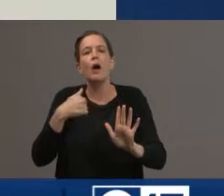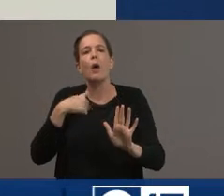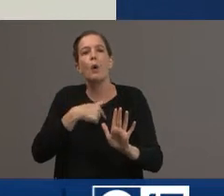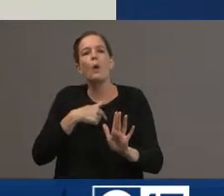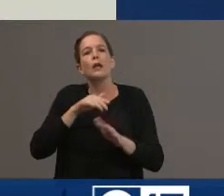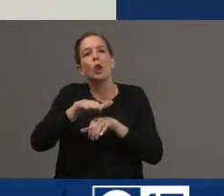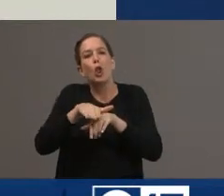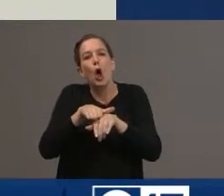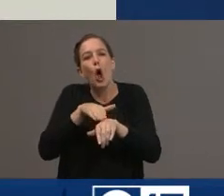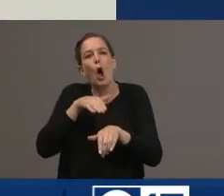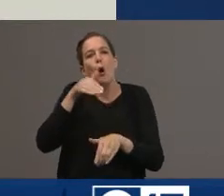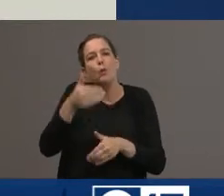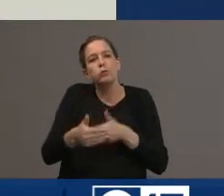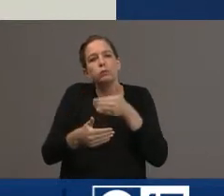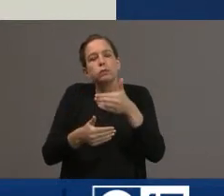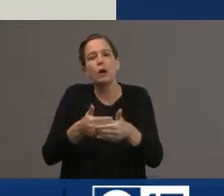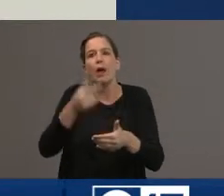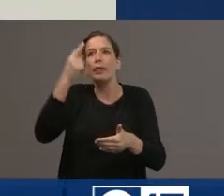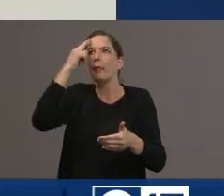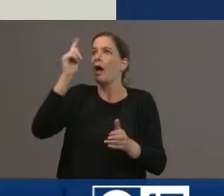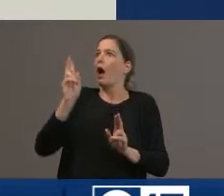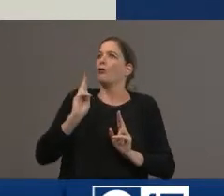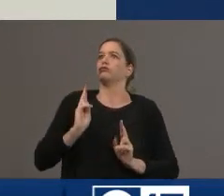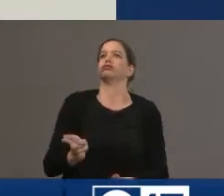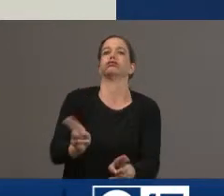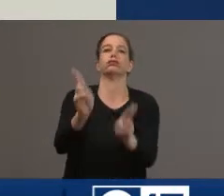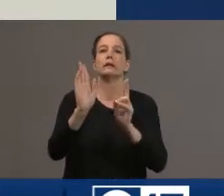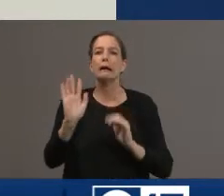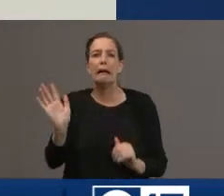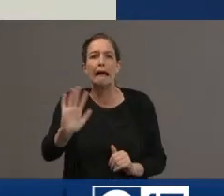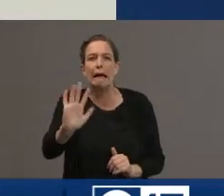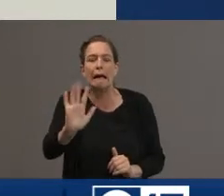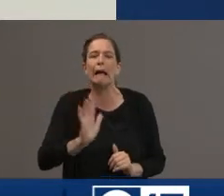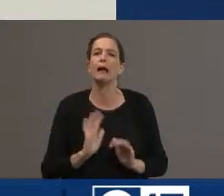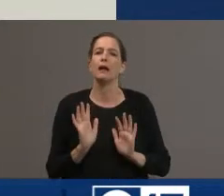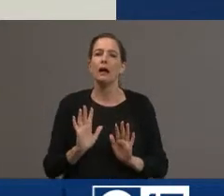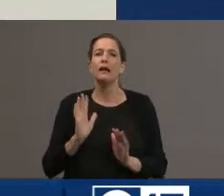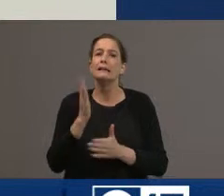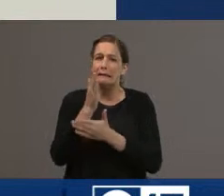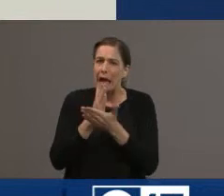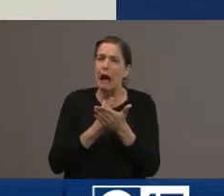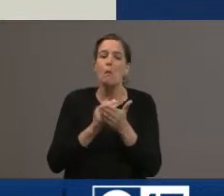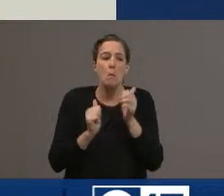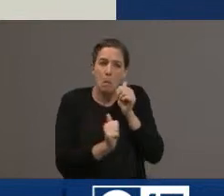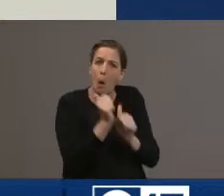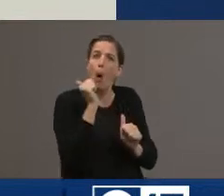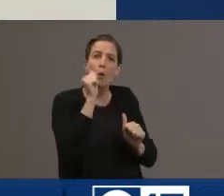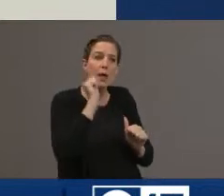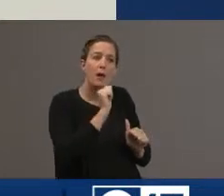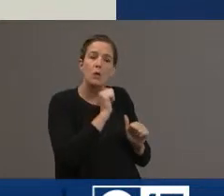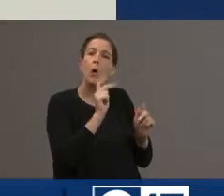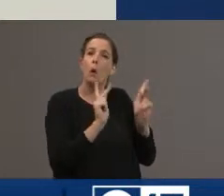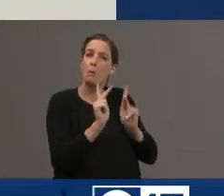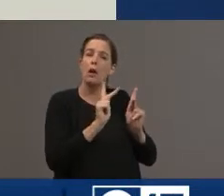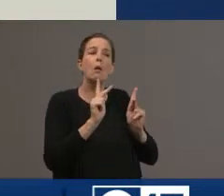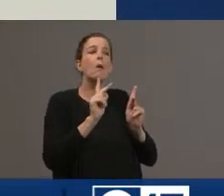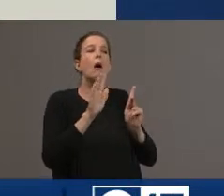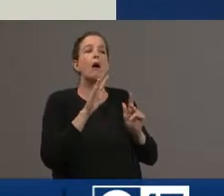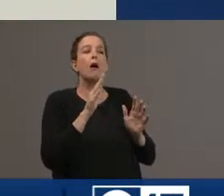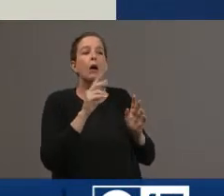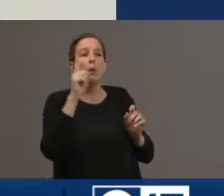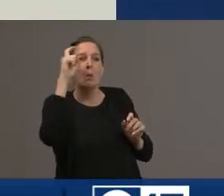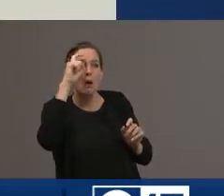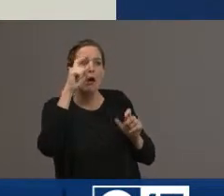Arizonans have been proceeding, but we have had some speeding. And we've had